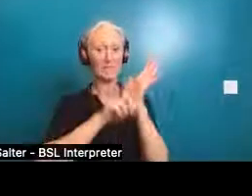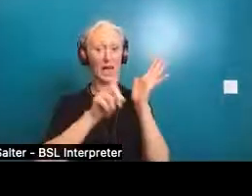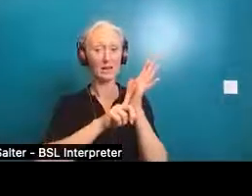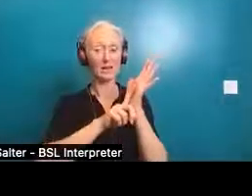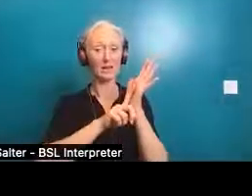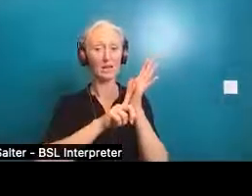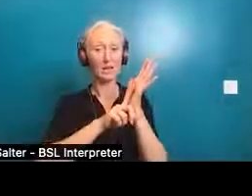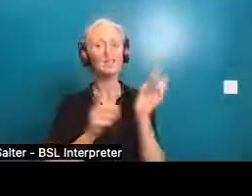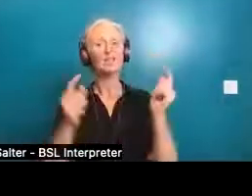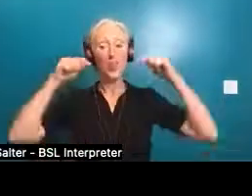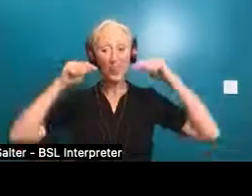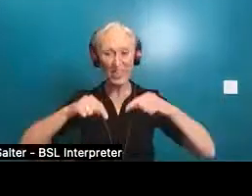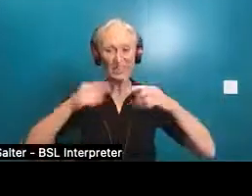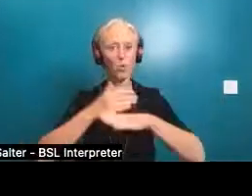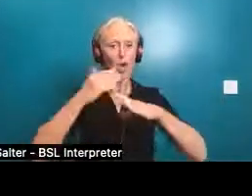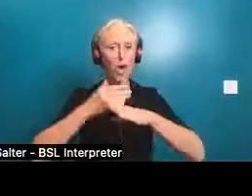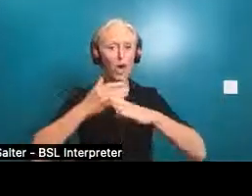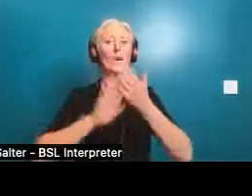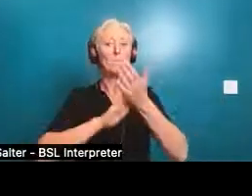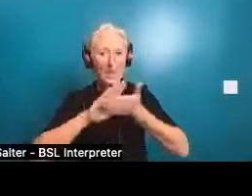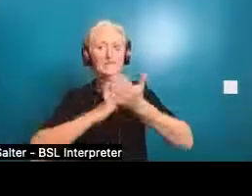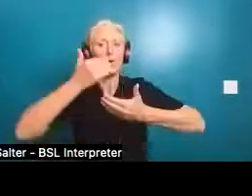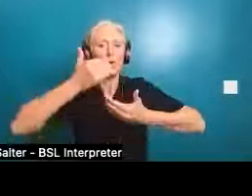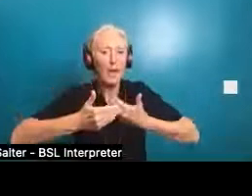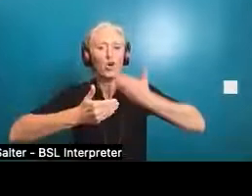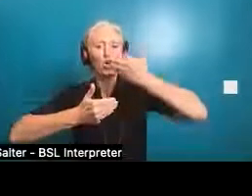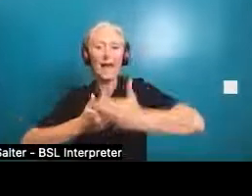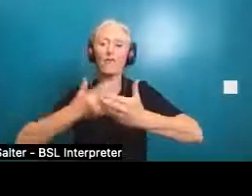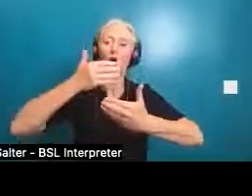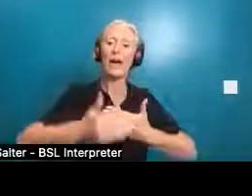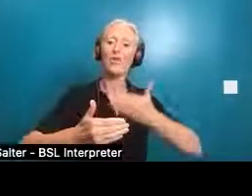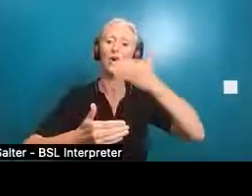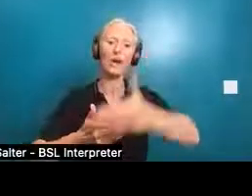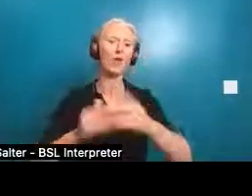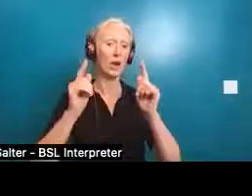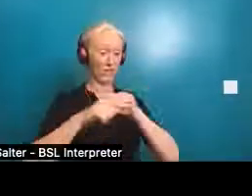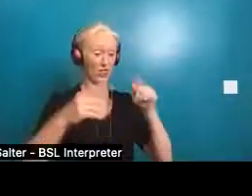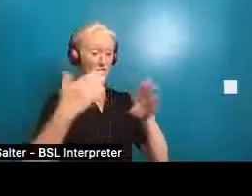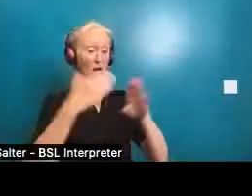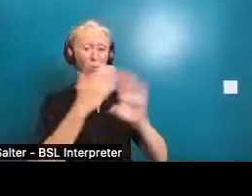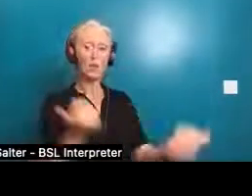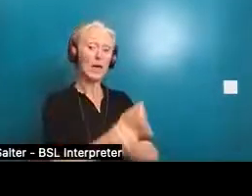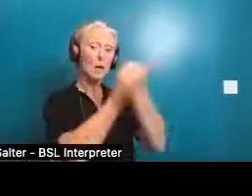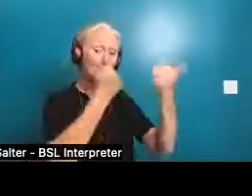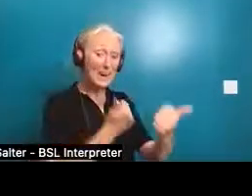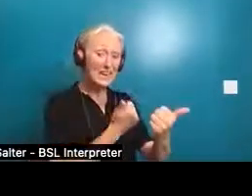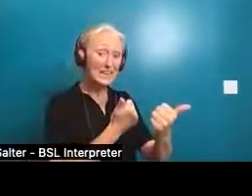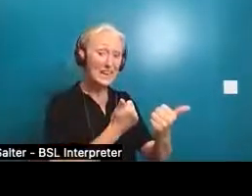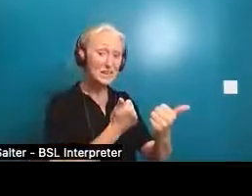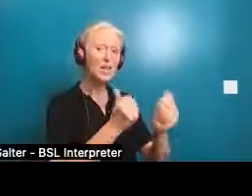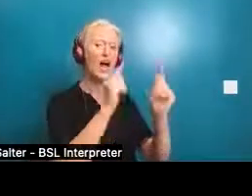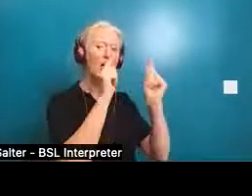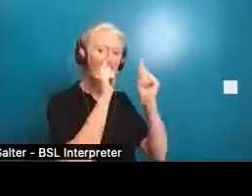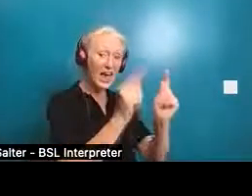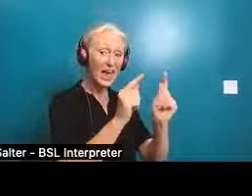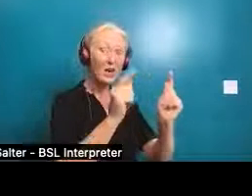the last piece of work. And then if we can complete this, we're hoping that then we will be at a stage where we can then get to that